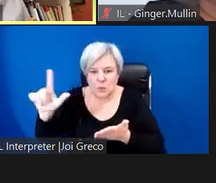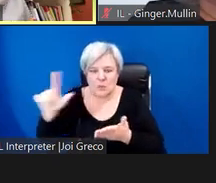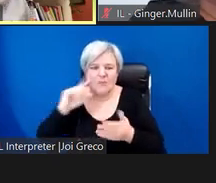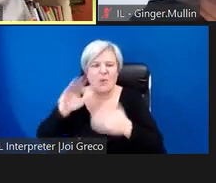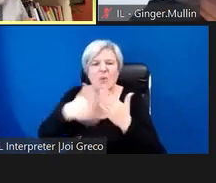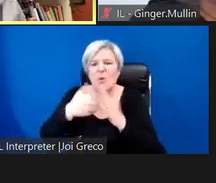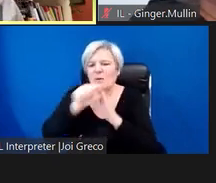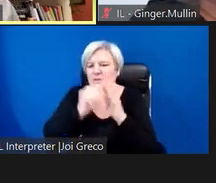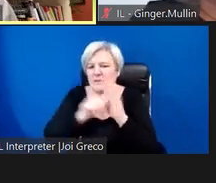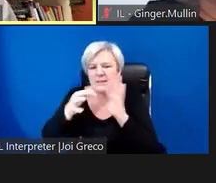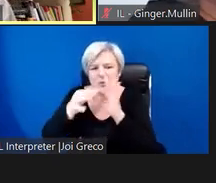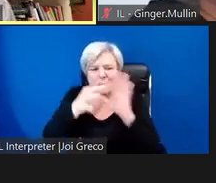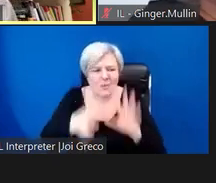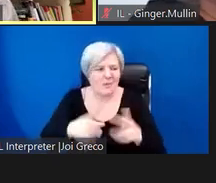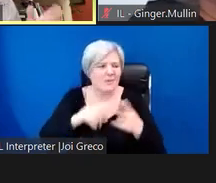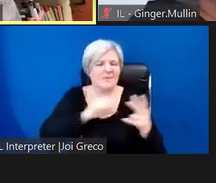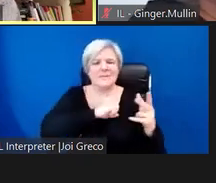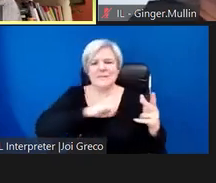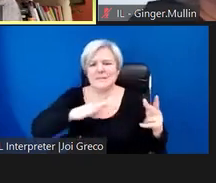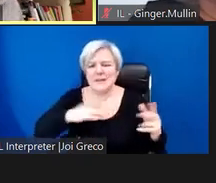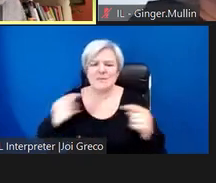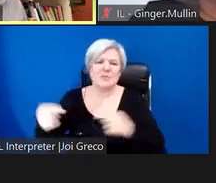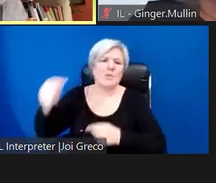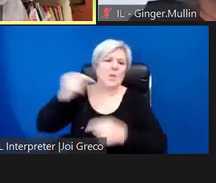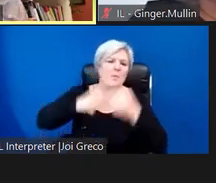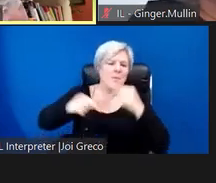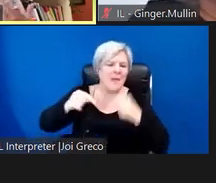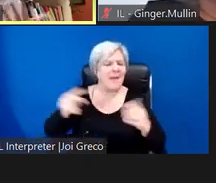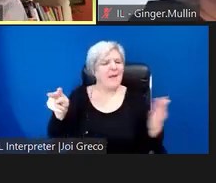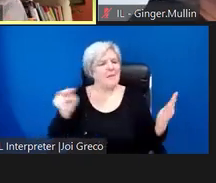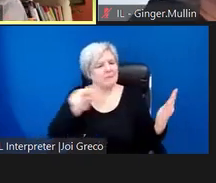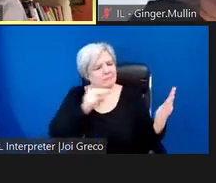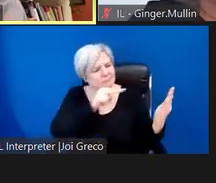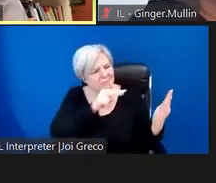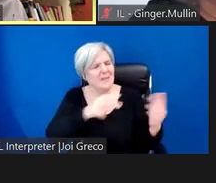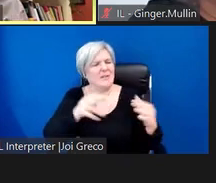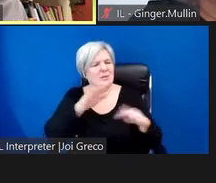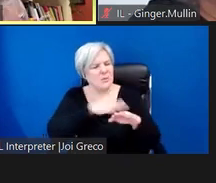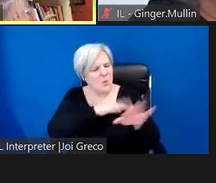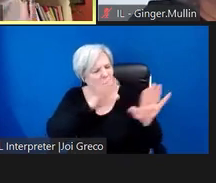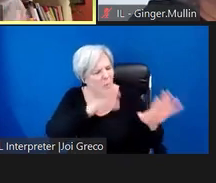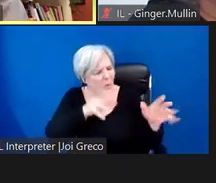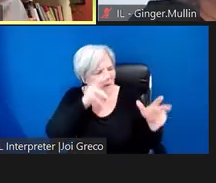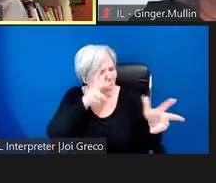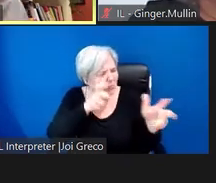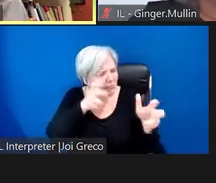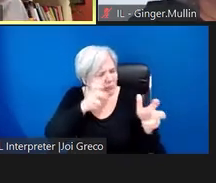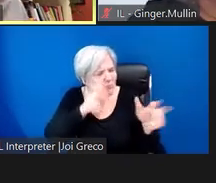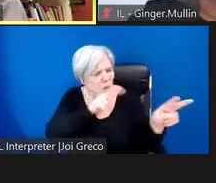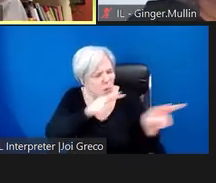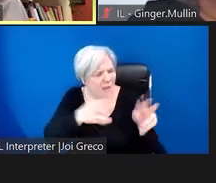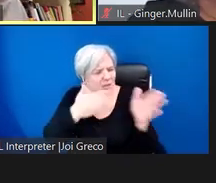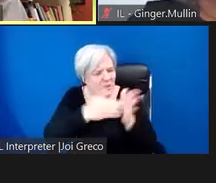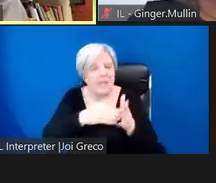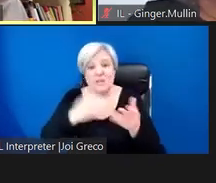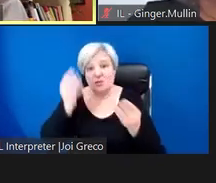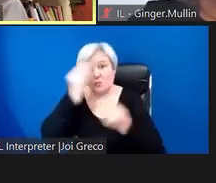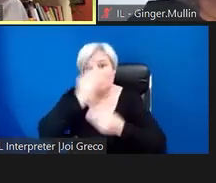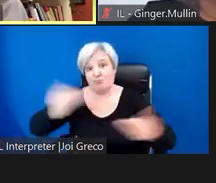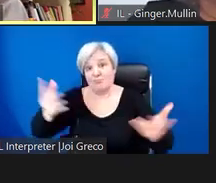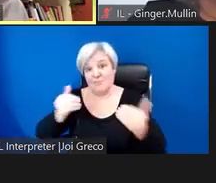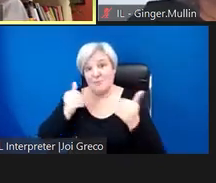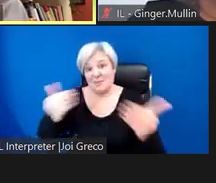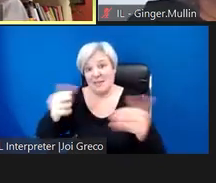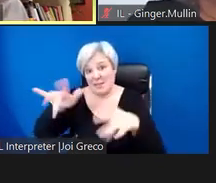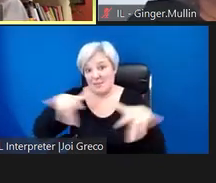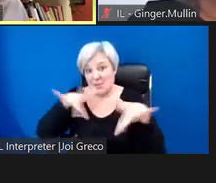well as their staff to be able to go back, slow down the recording so they really have an opportunity to digest the